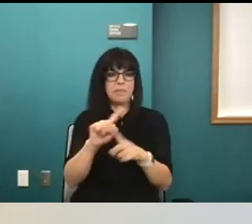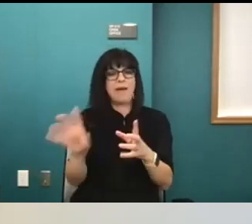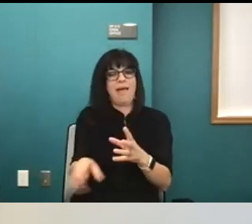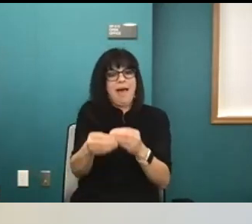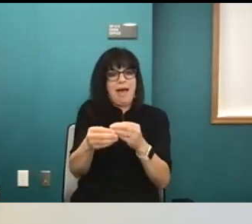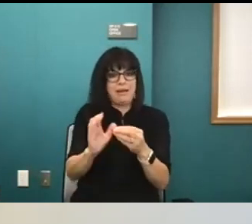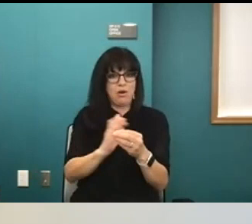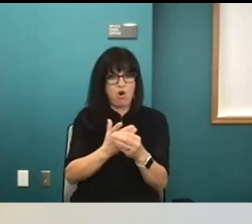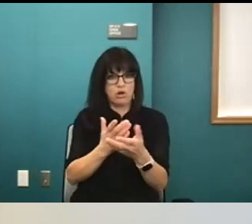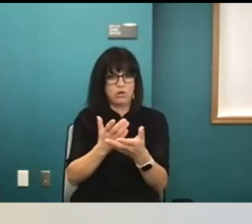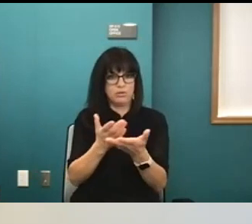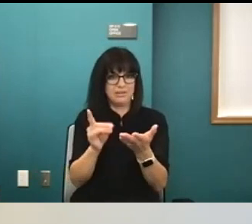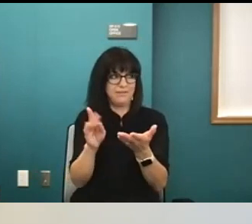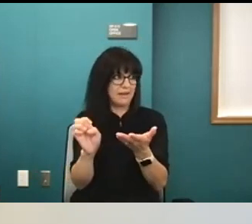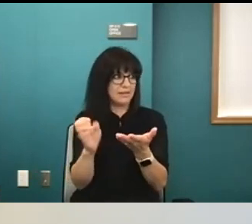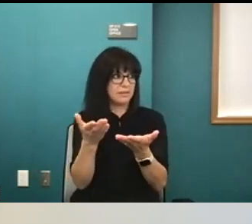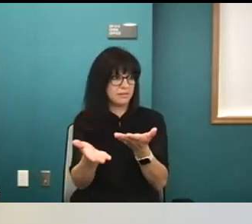that mix. If that makes sense.